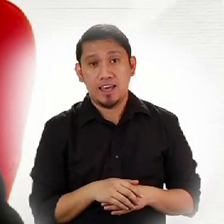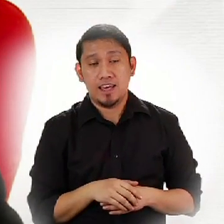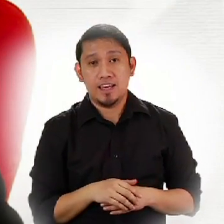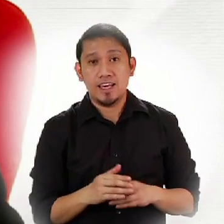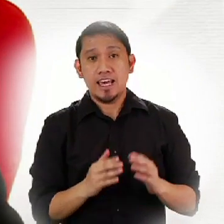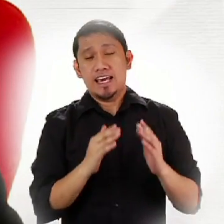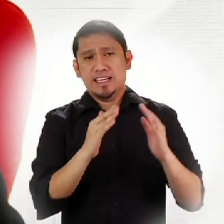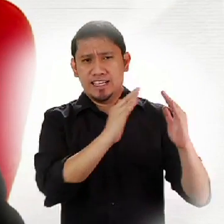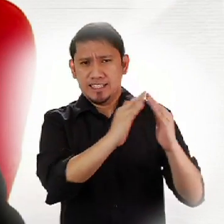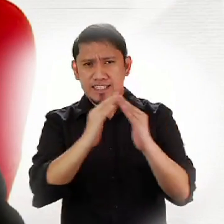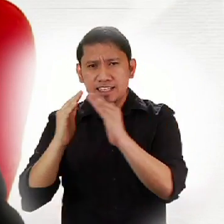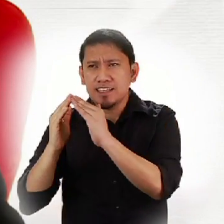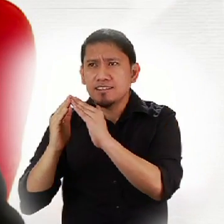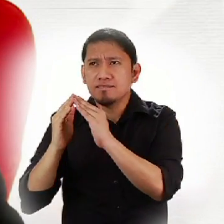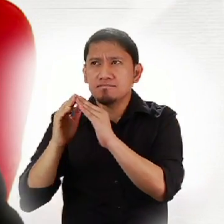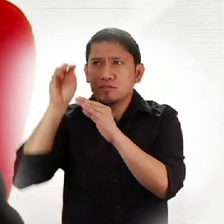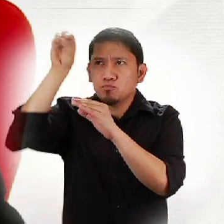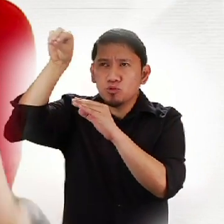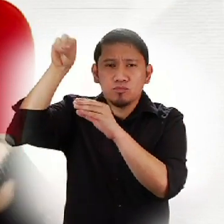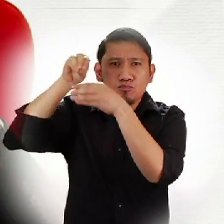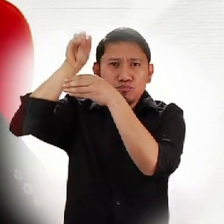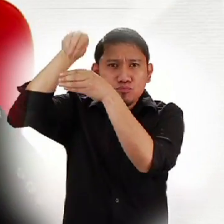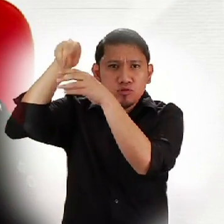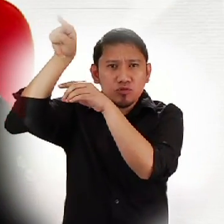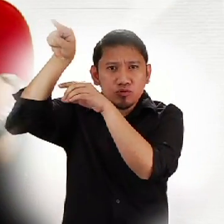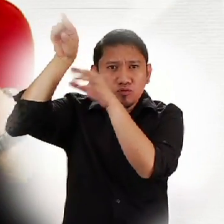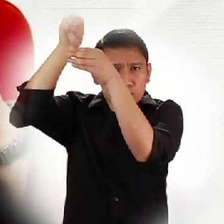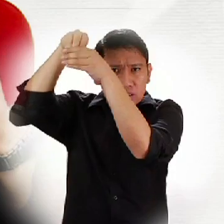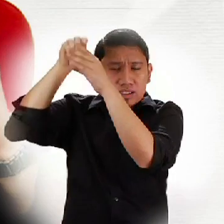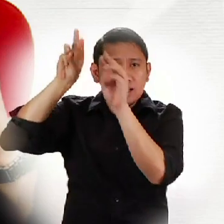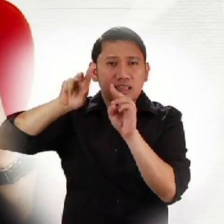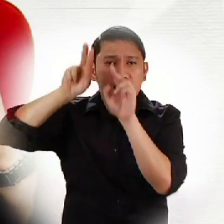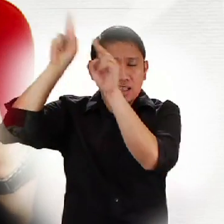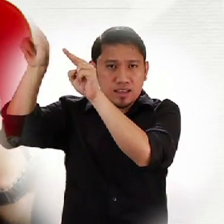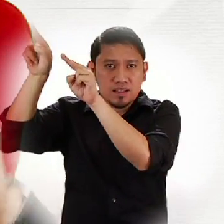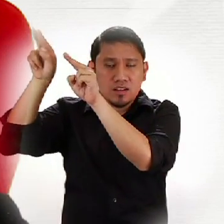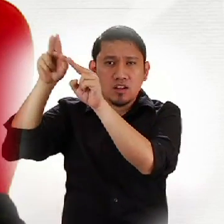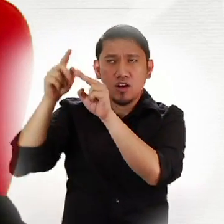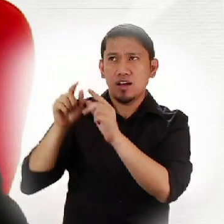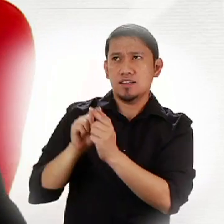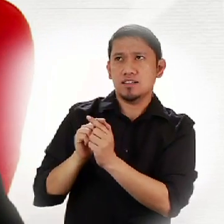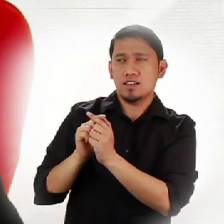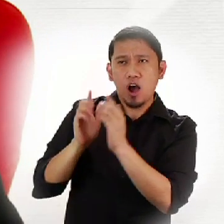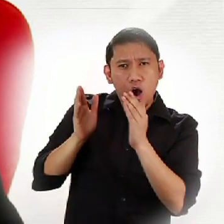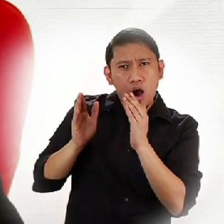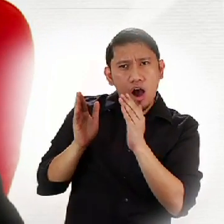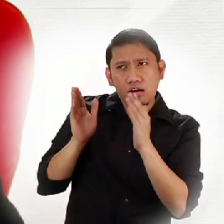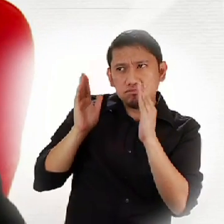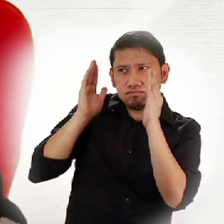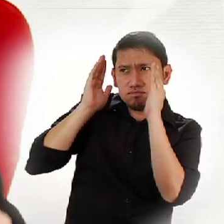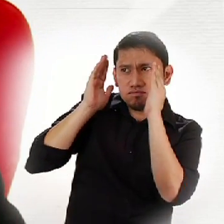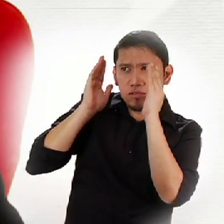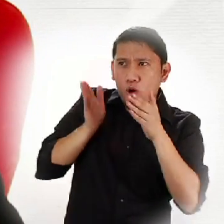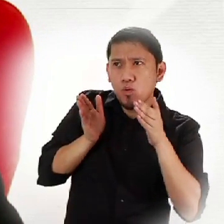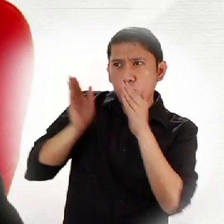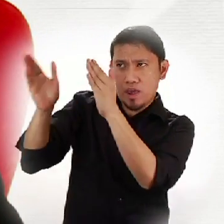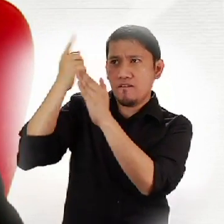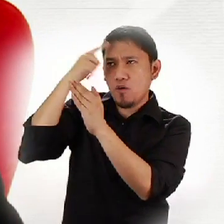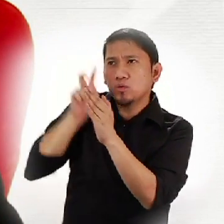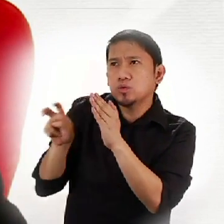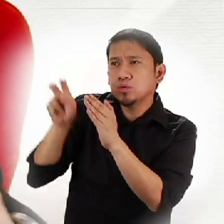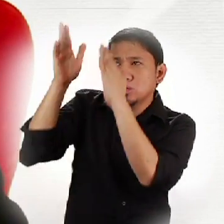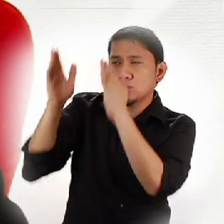city set on a hill must be a reference point to travelers. It must be